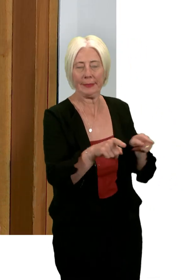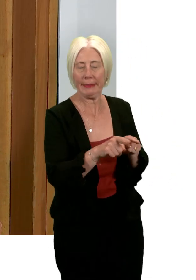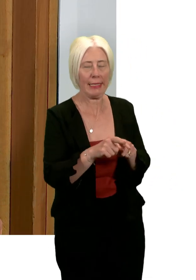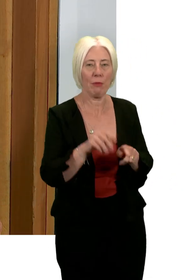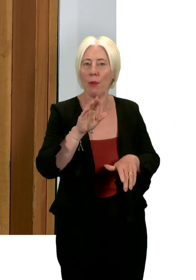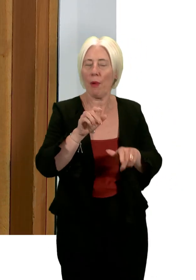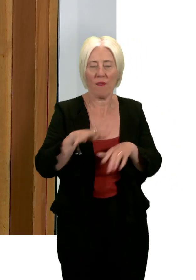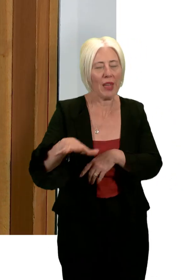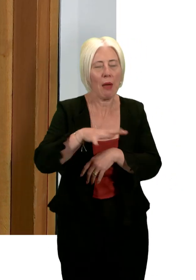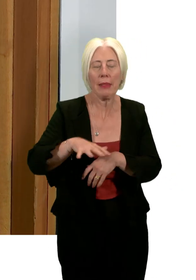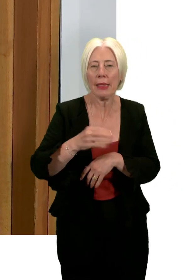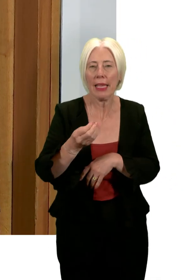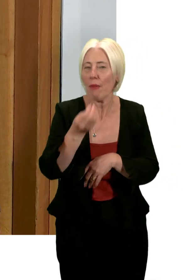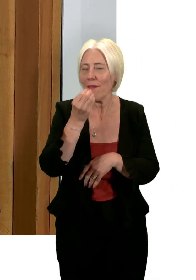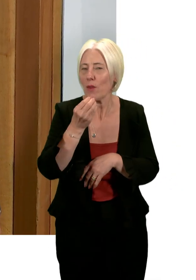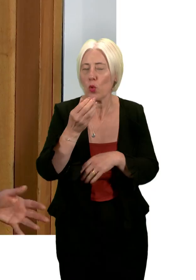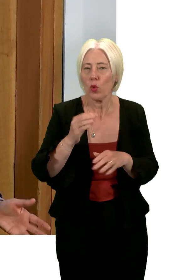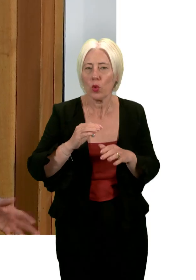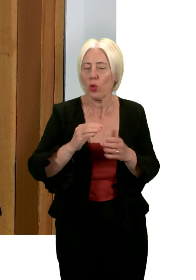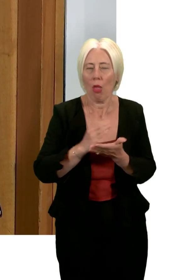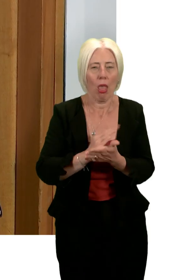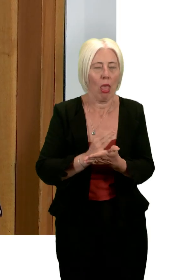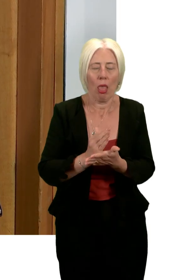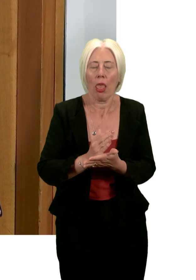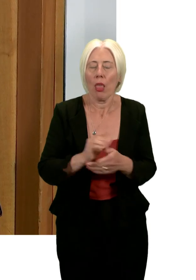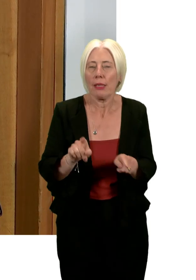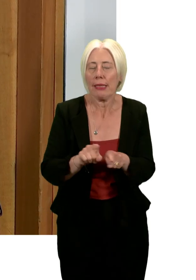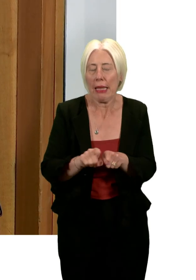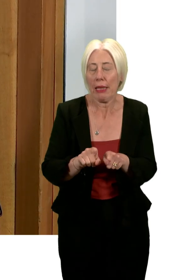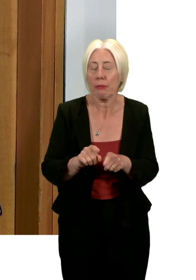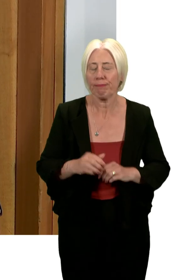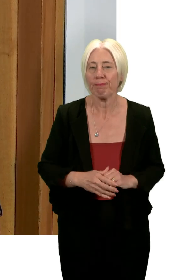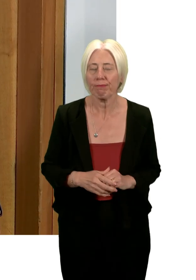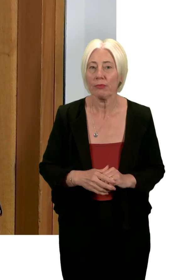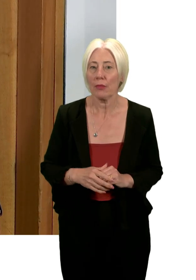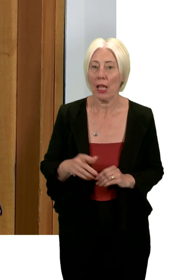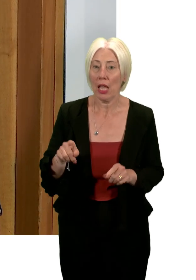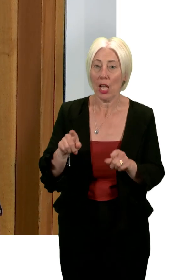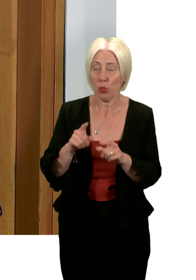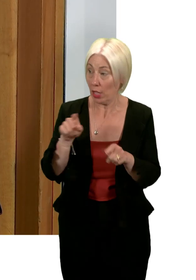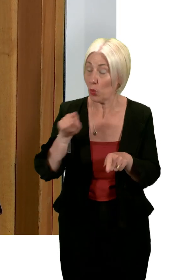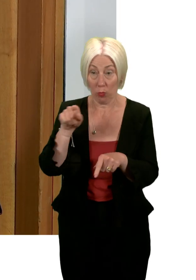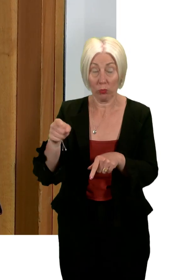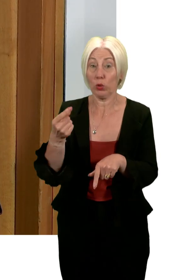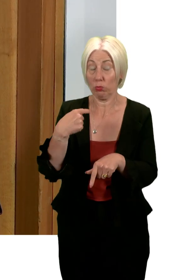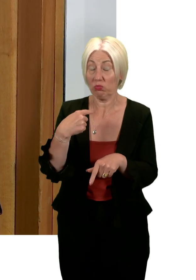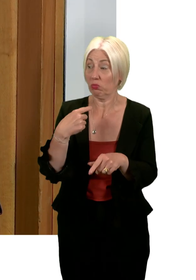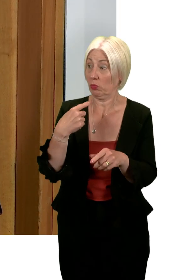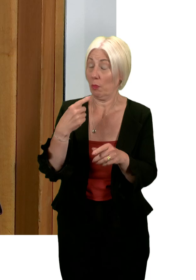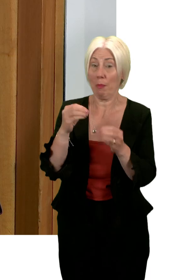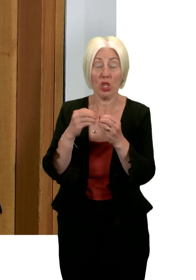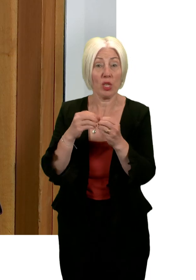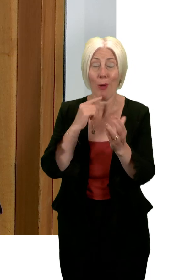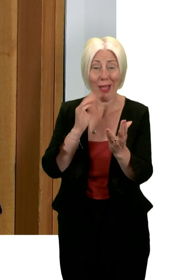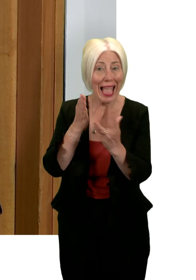food insecurity, and they have also reflected what you said in terms of access to